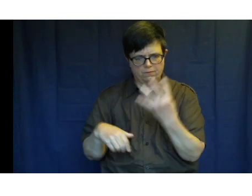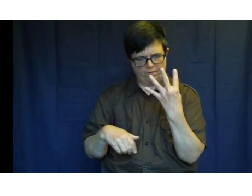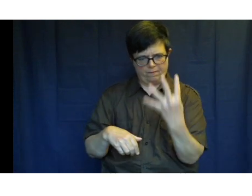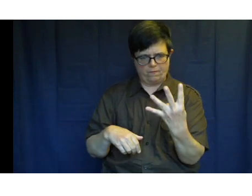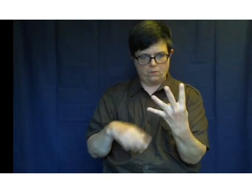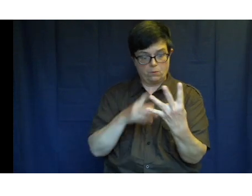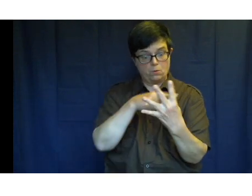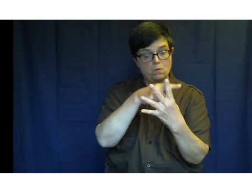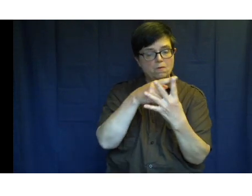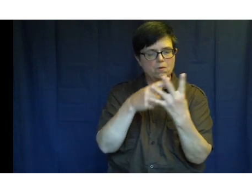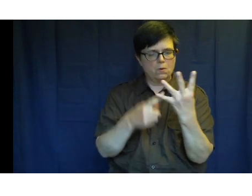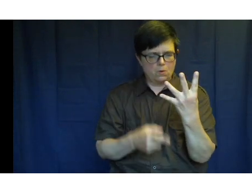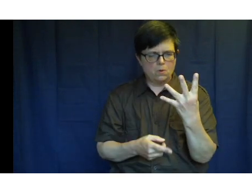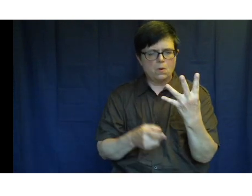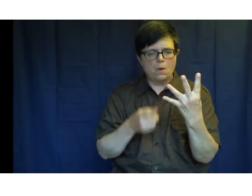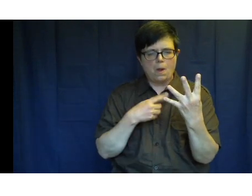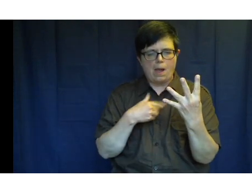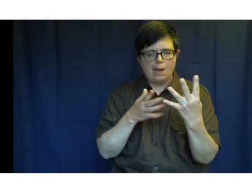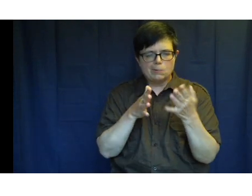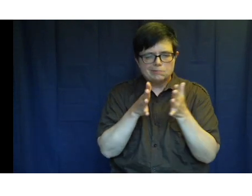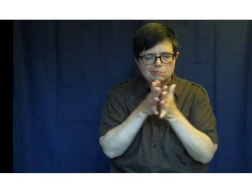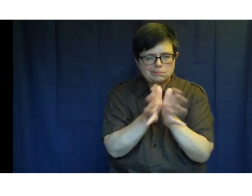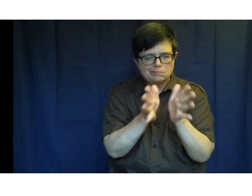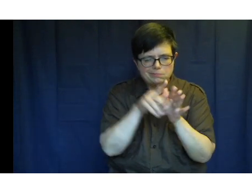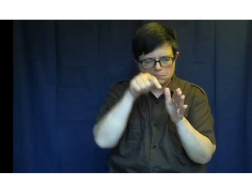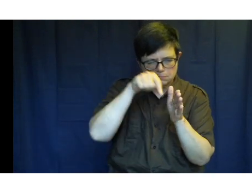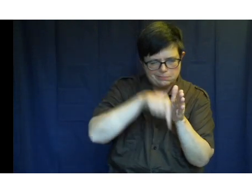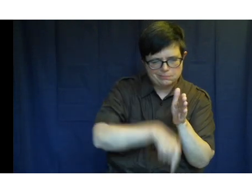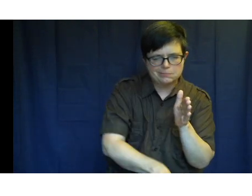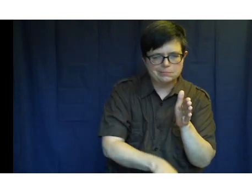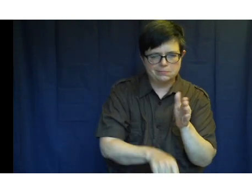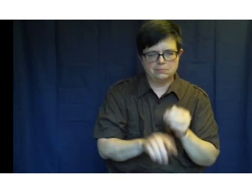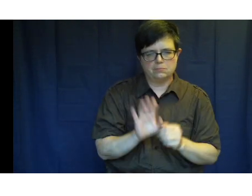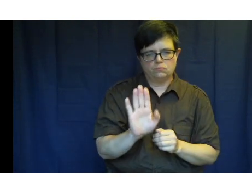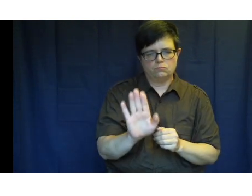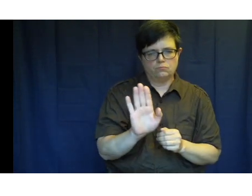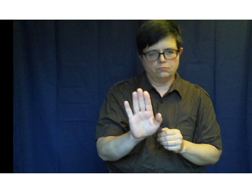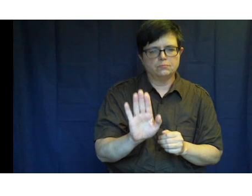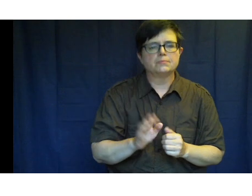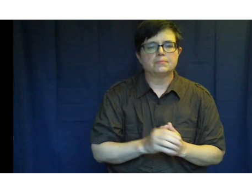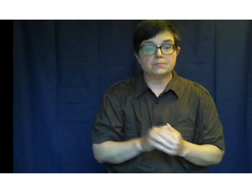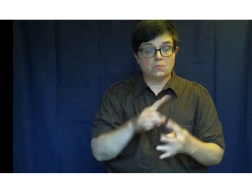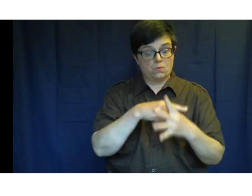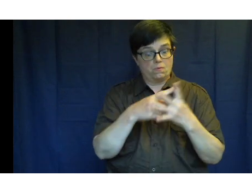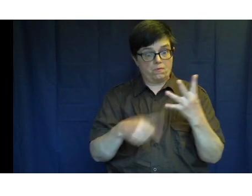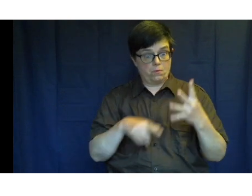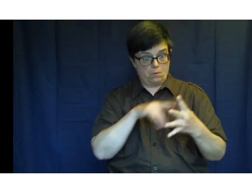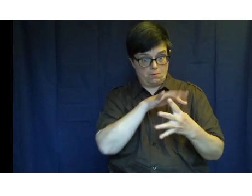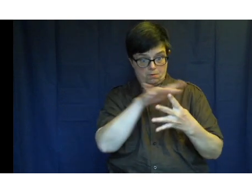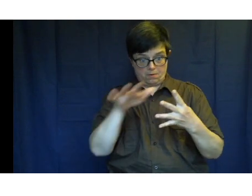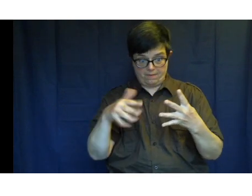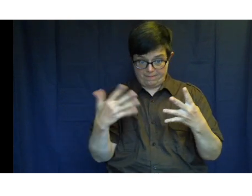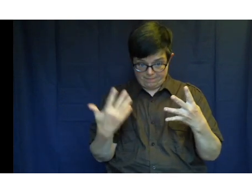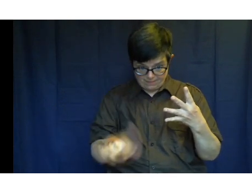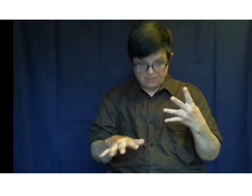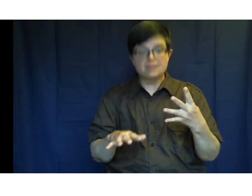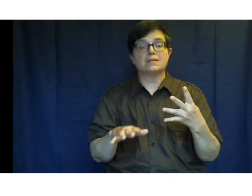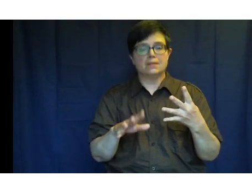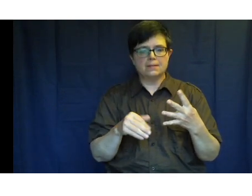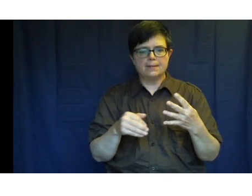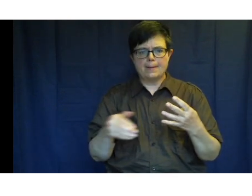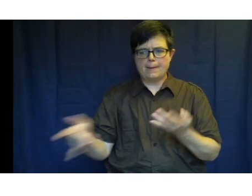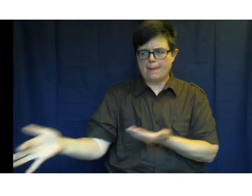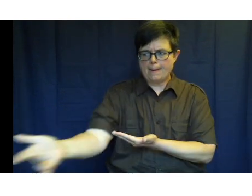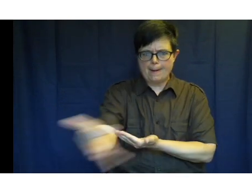specific studies that I will explain in a moment, merge the data that come from these 4 studies, and then hold